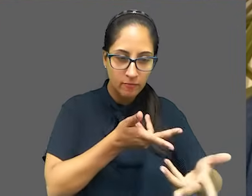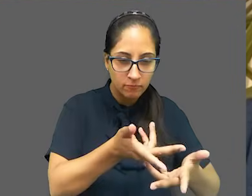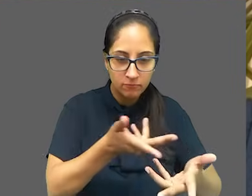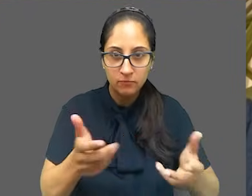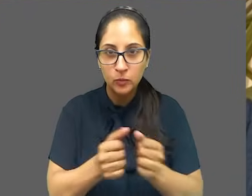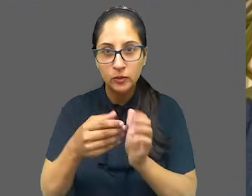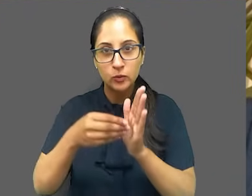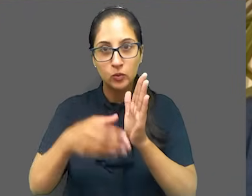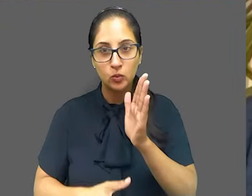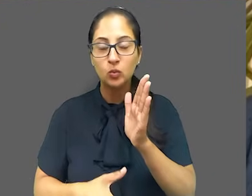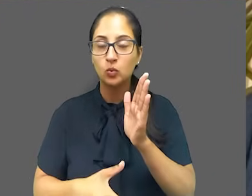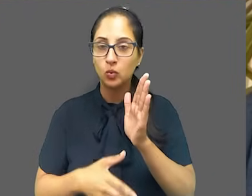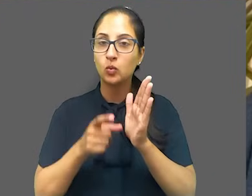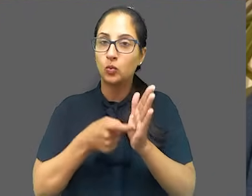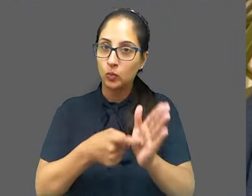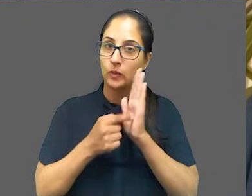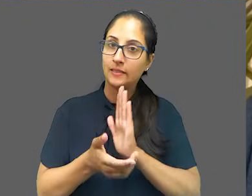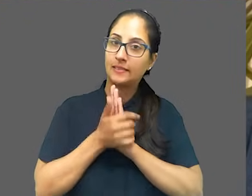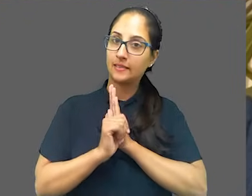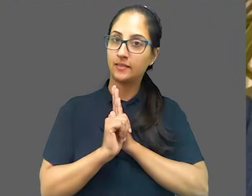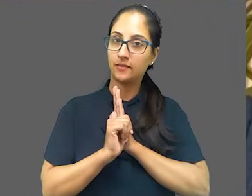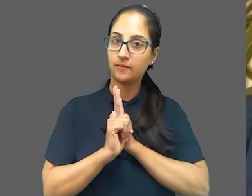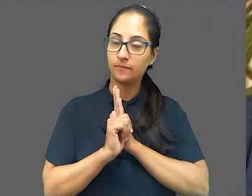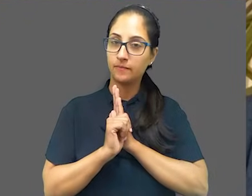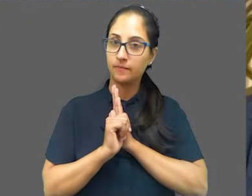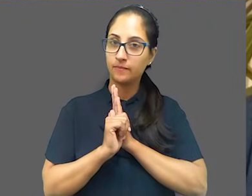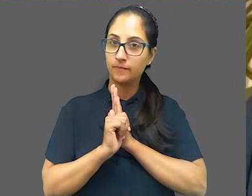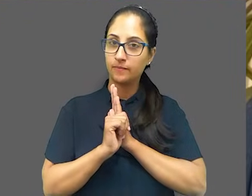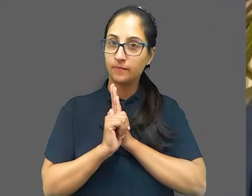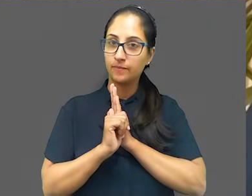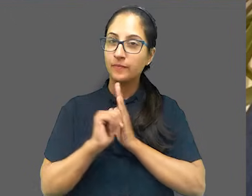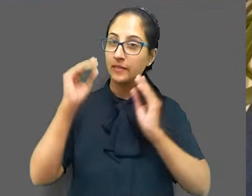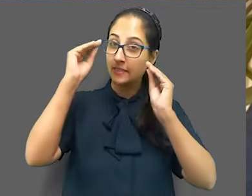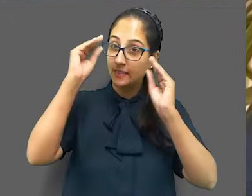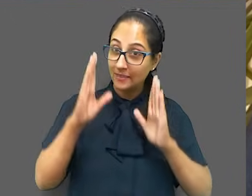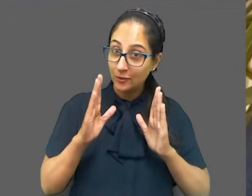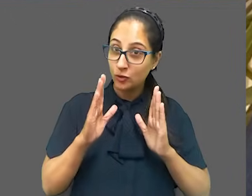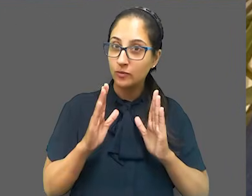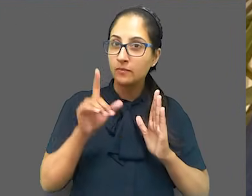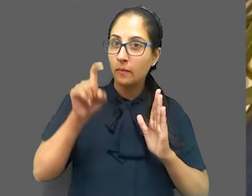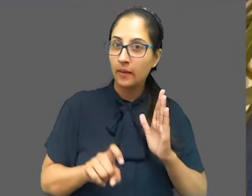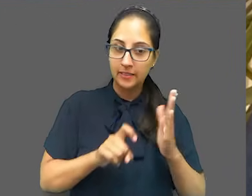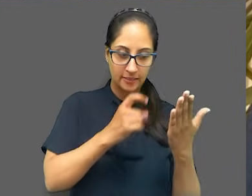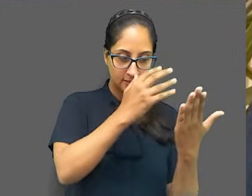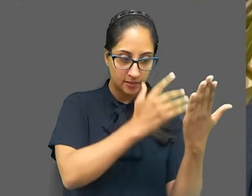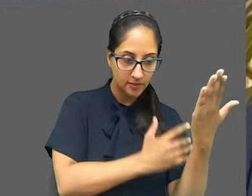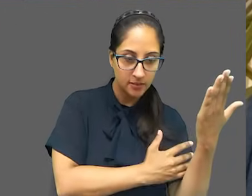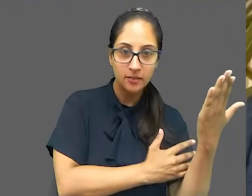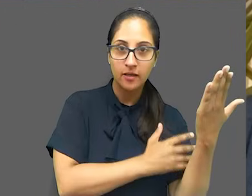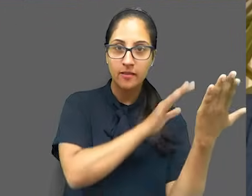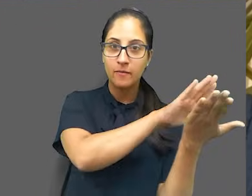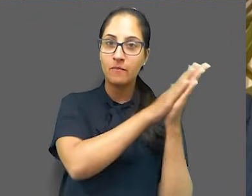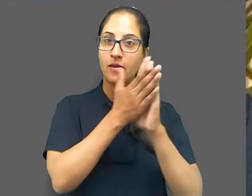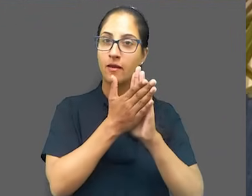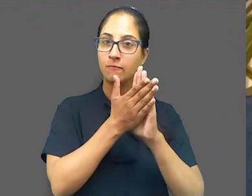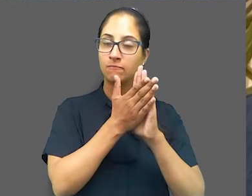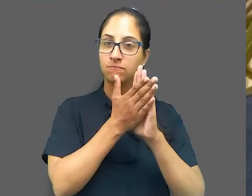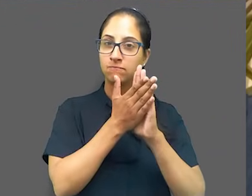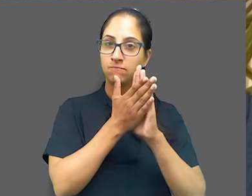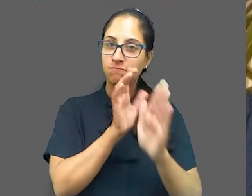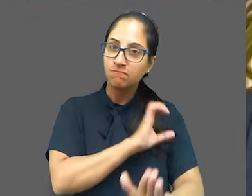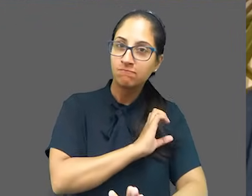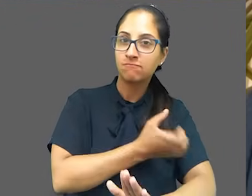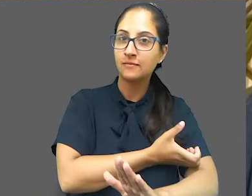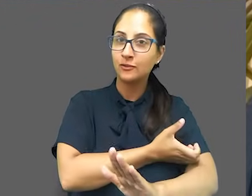very dedicated, true commitment from teachers to be able to breathe